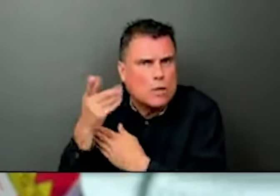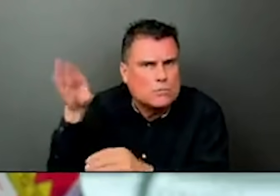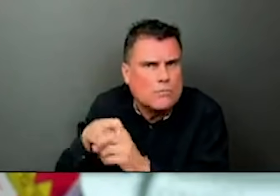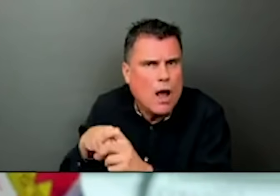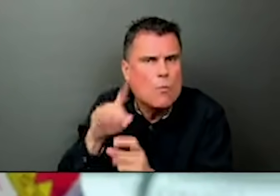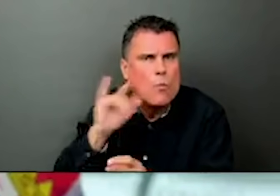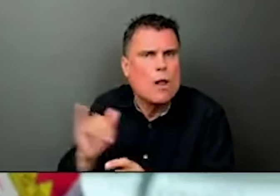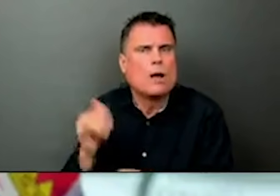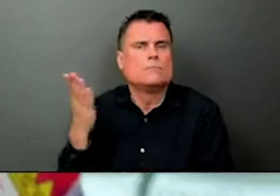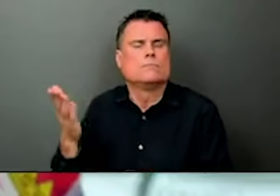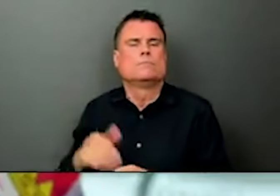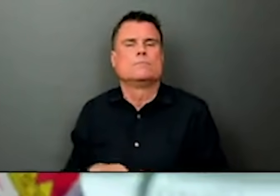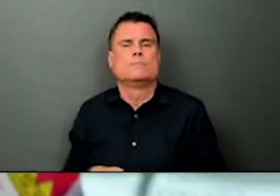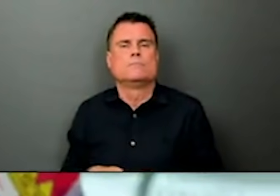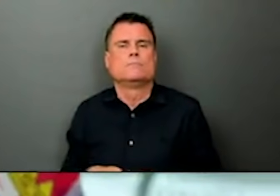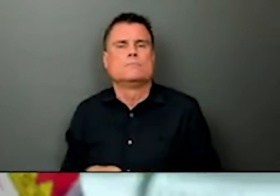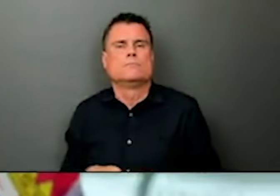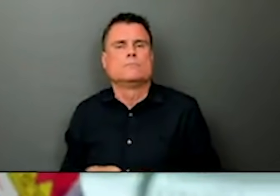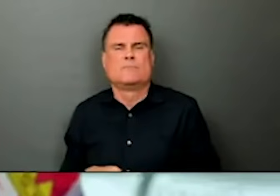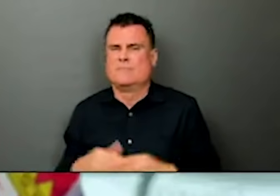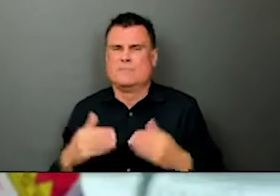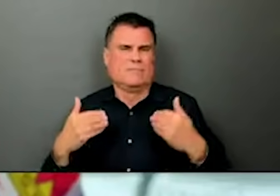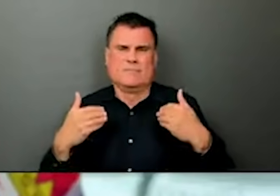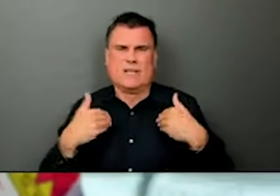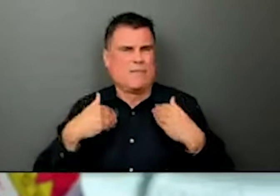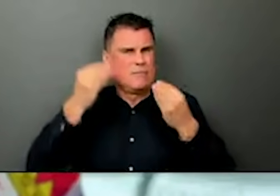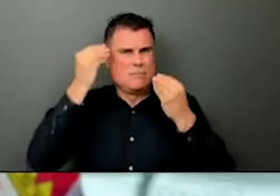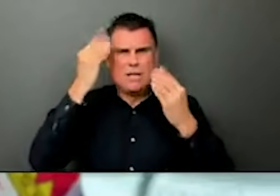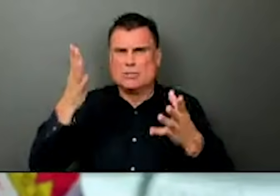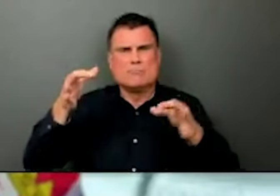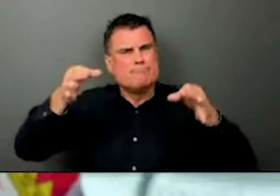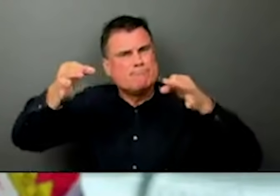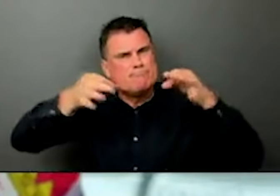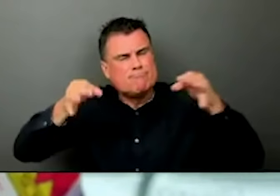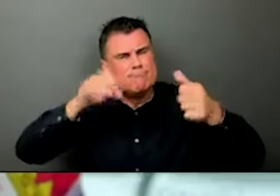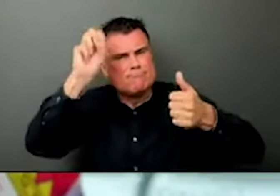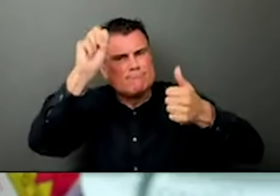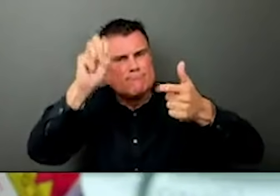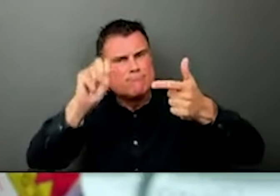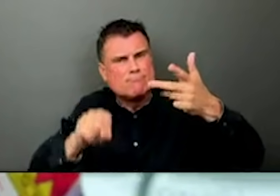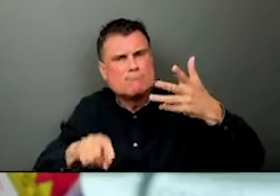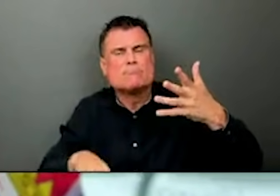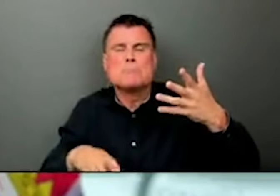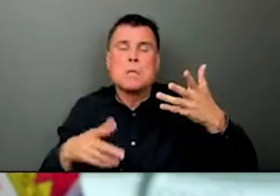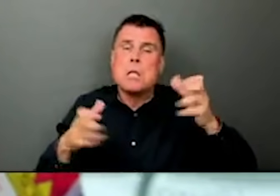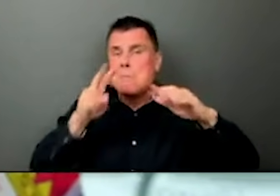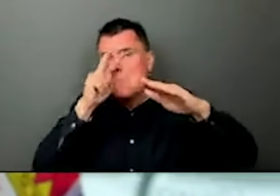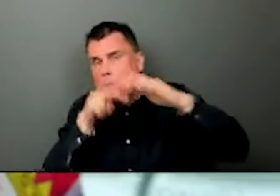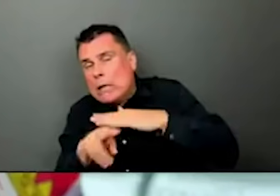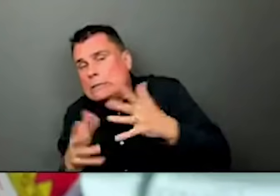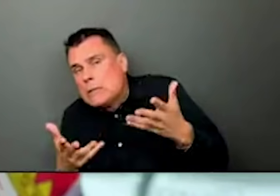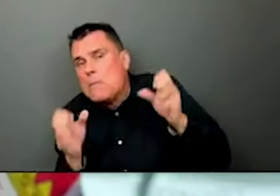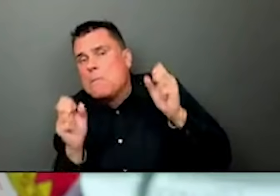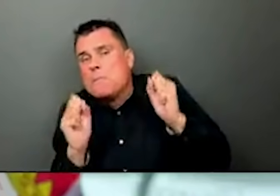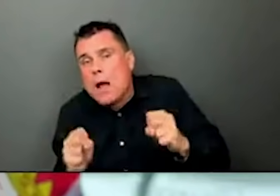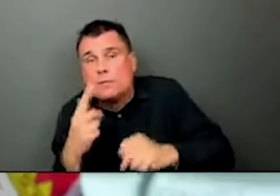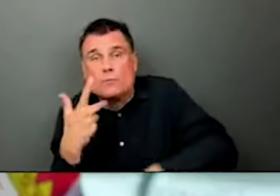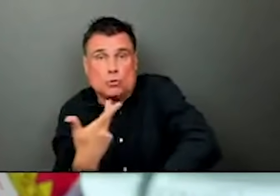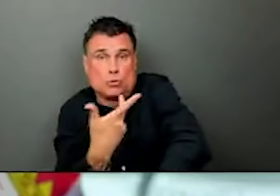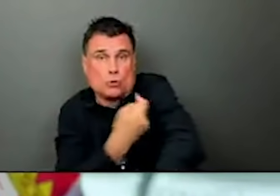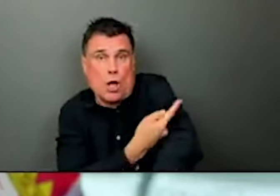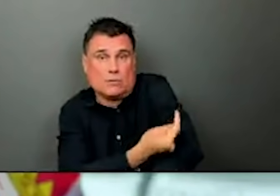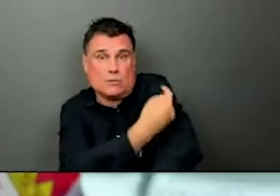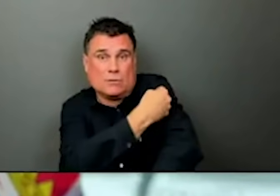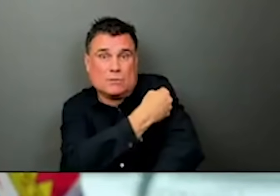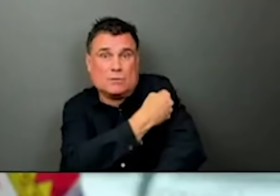some more local reactions, and that the second dose of that mRNA vaccine does provide a booster reaction. And that booster reaction